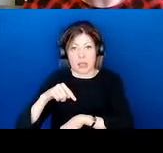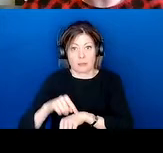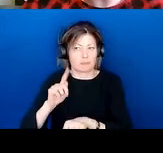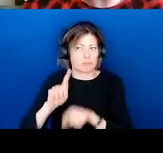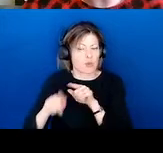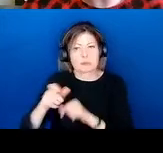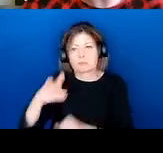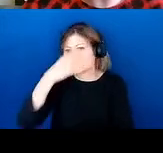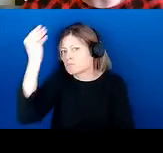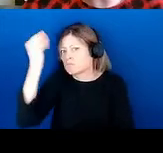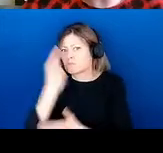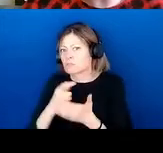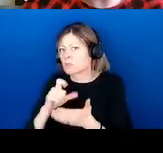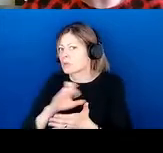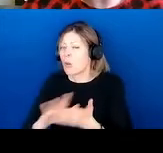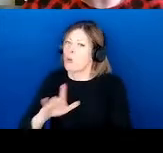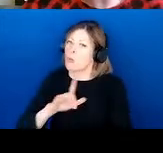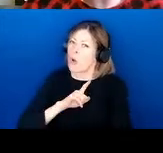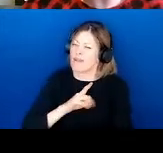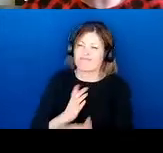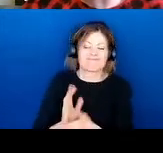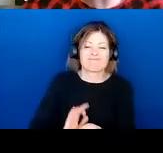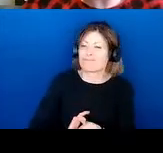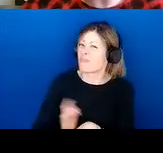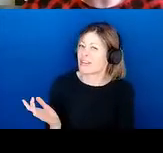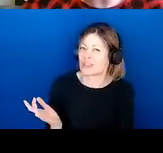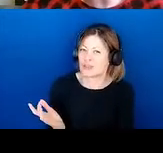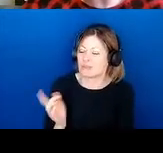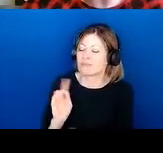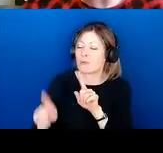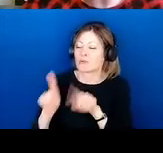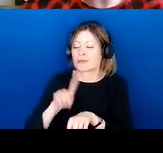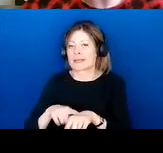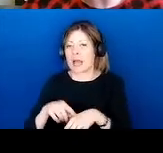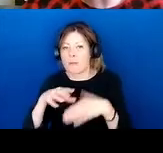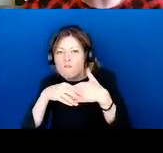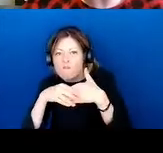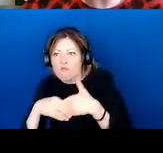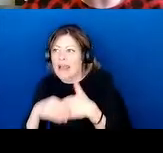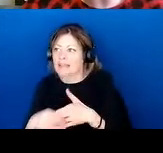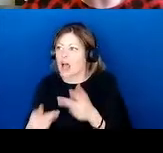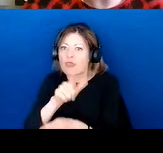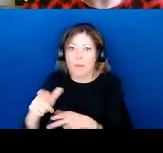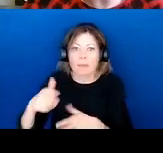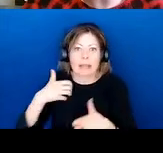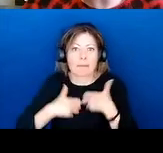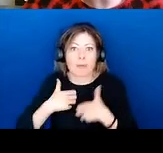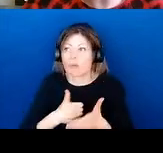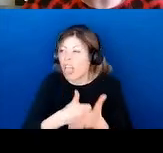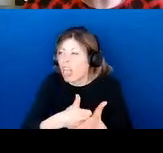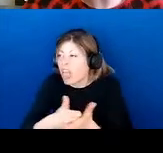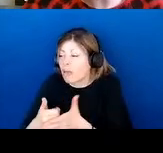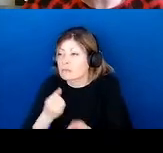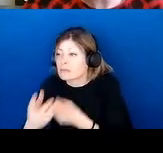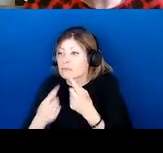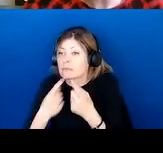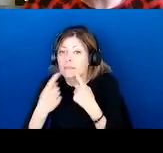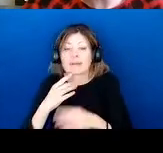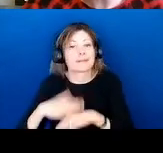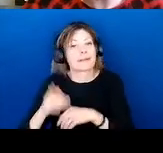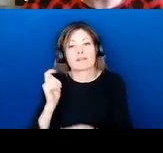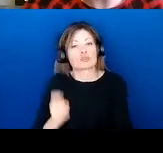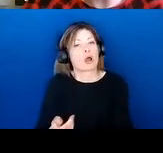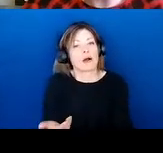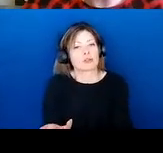he was a gifted amateur who advised friends and fellow garden enthusiasts without charge.